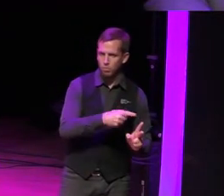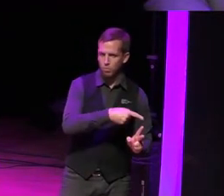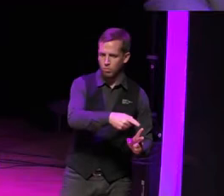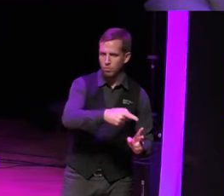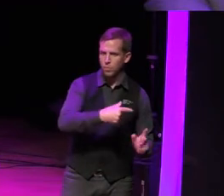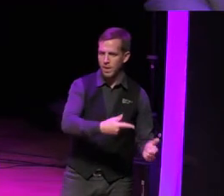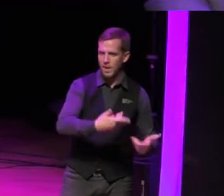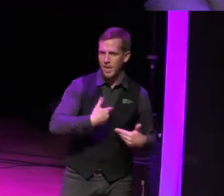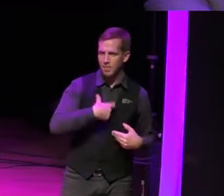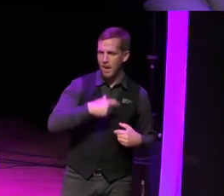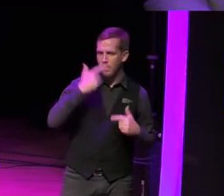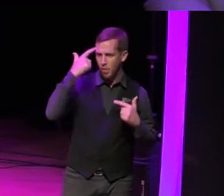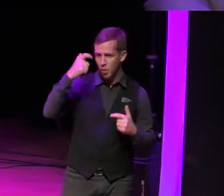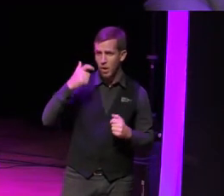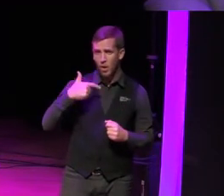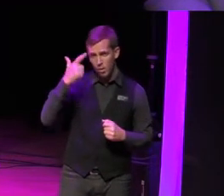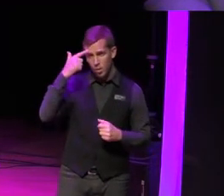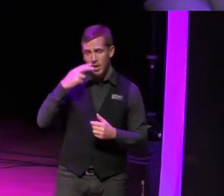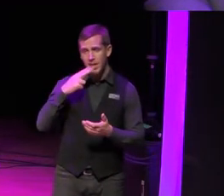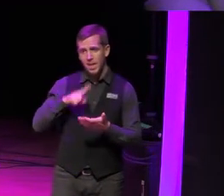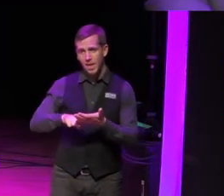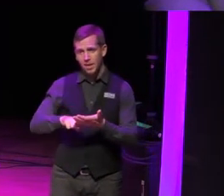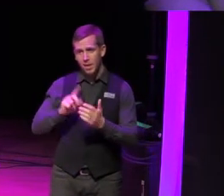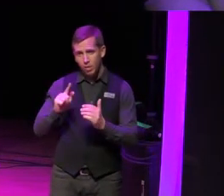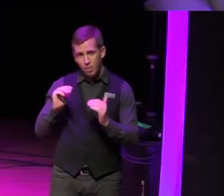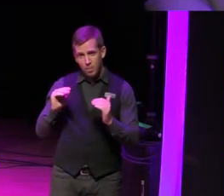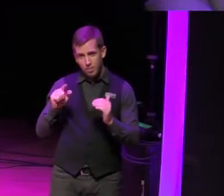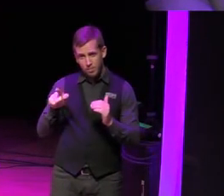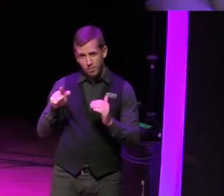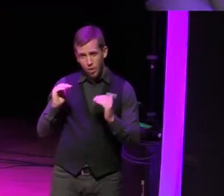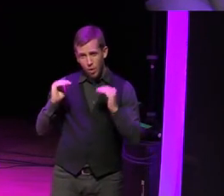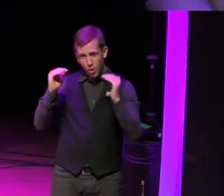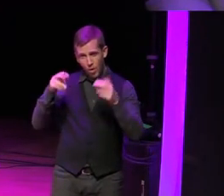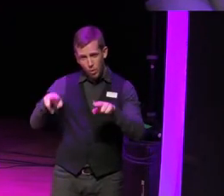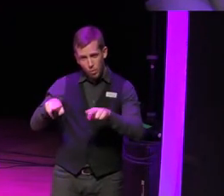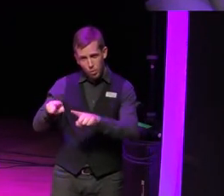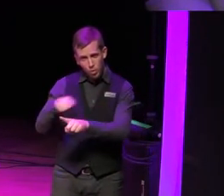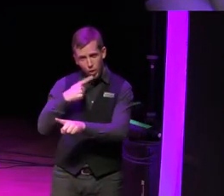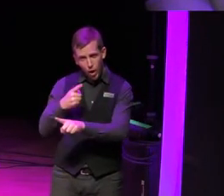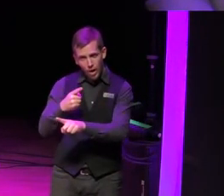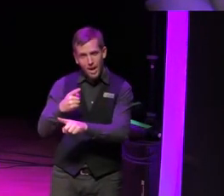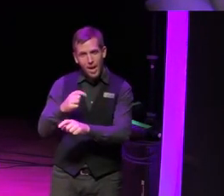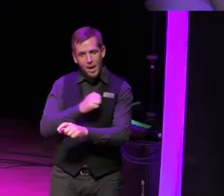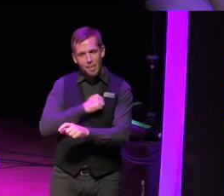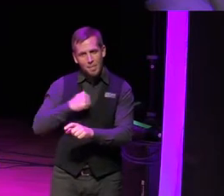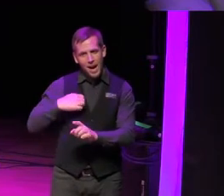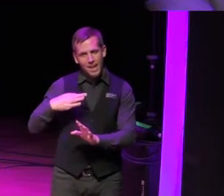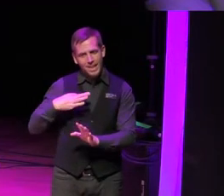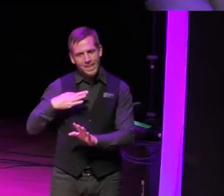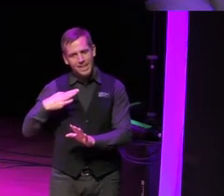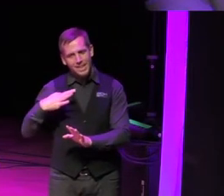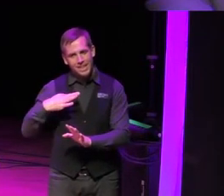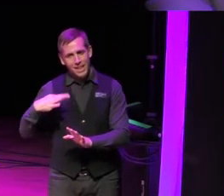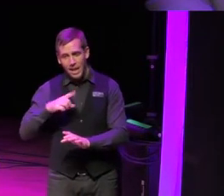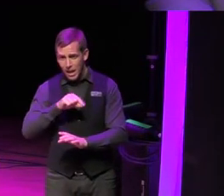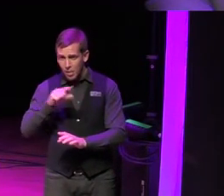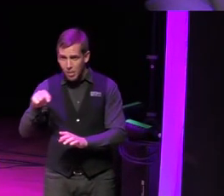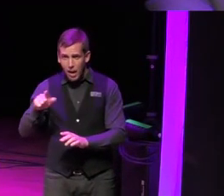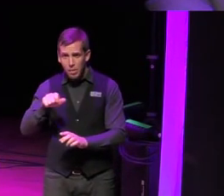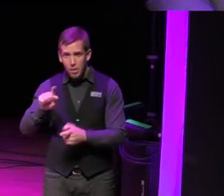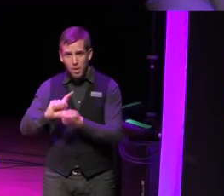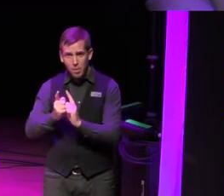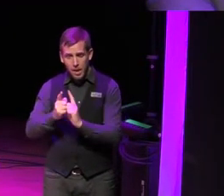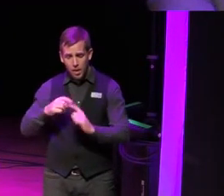think the Chief Justice talks about what you said about power being seductive, that sometimes people become corrupt. I've